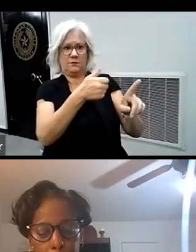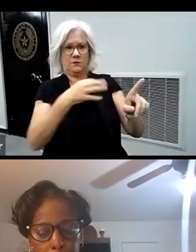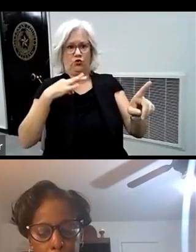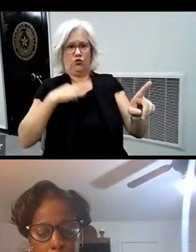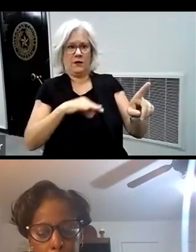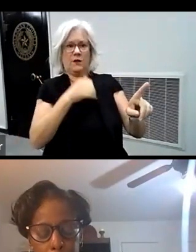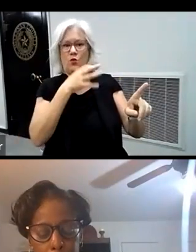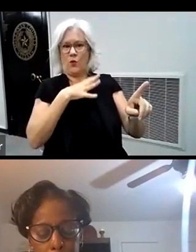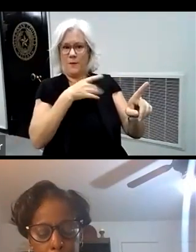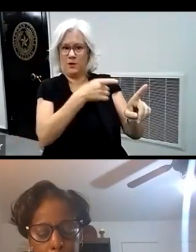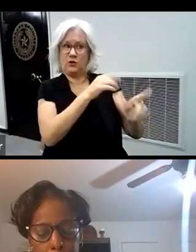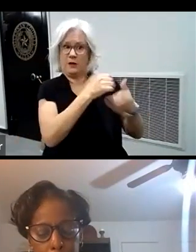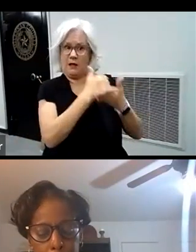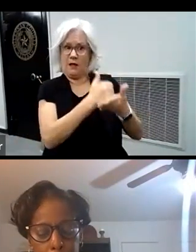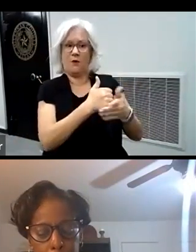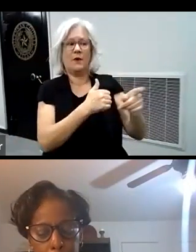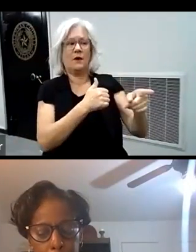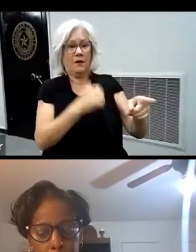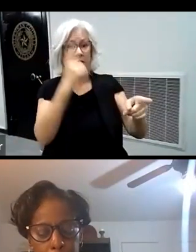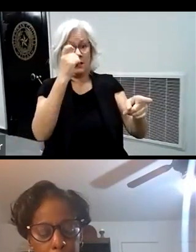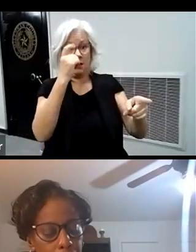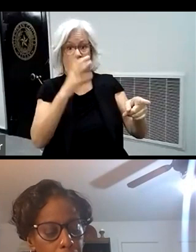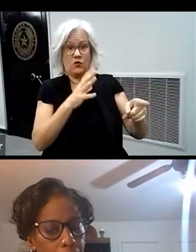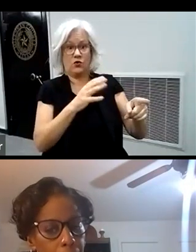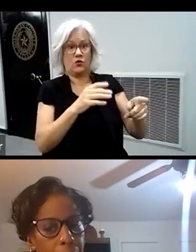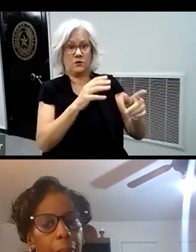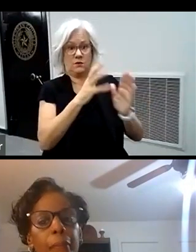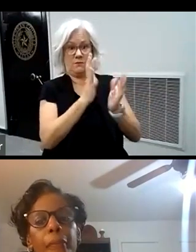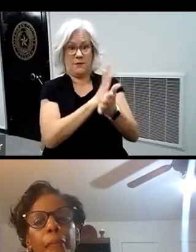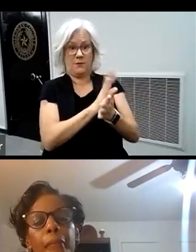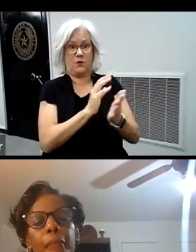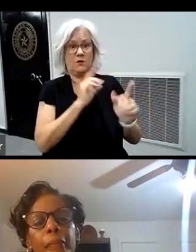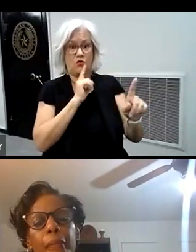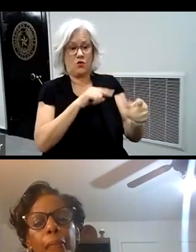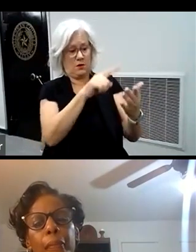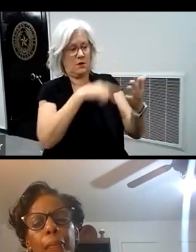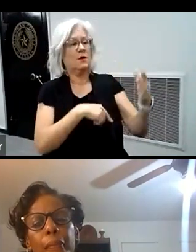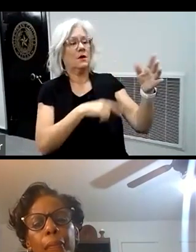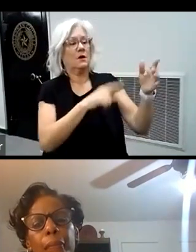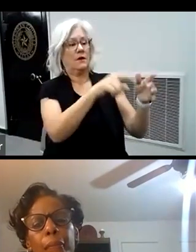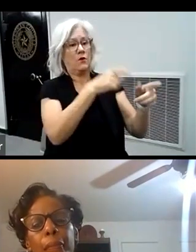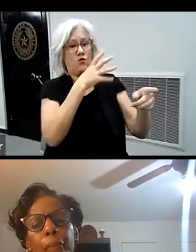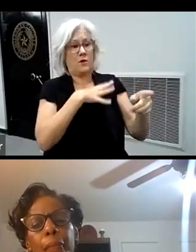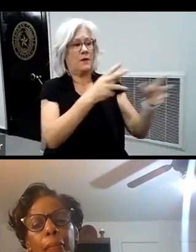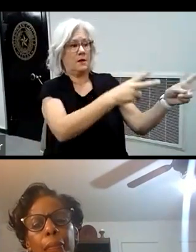she took the stuff out of the governor's order and